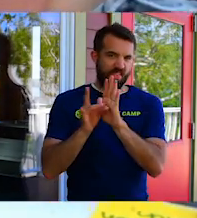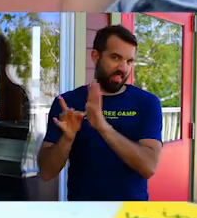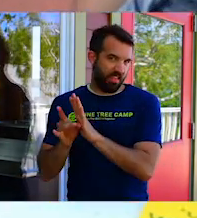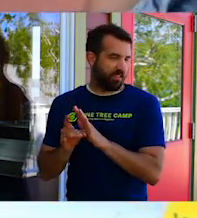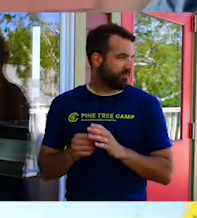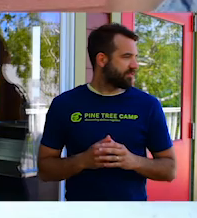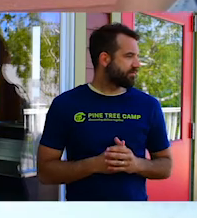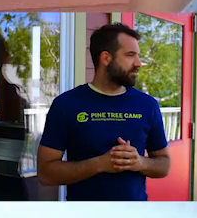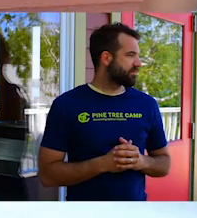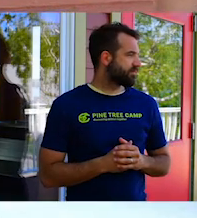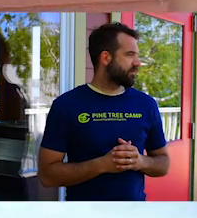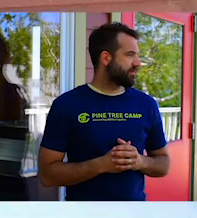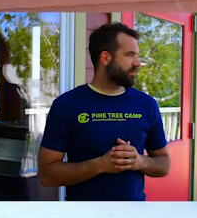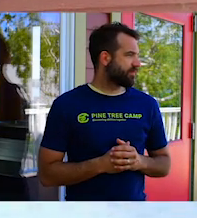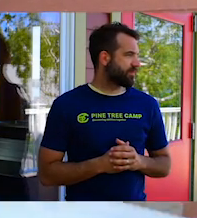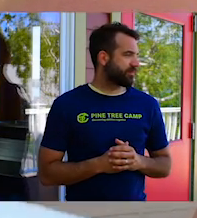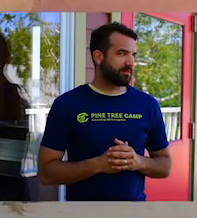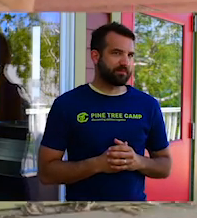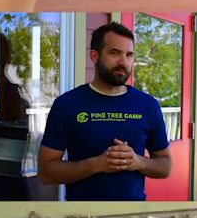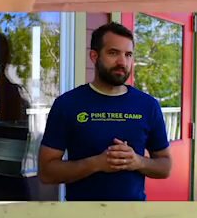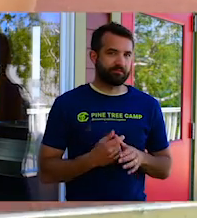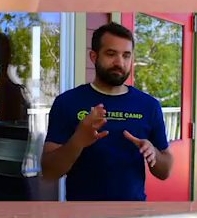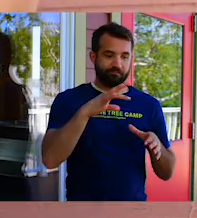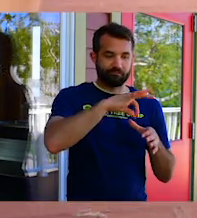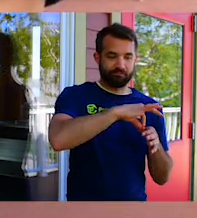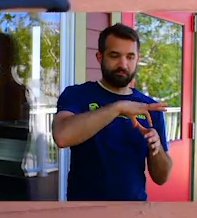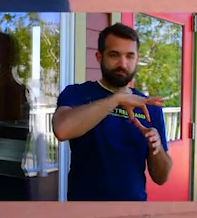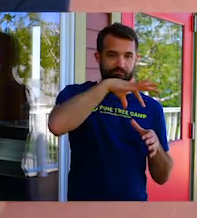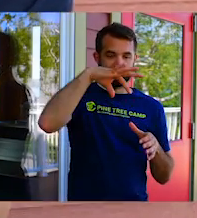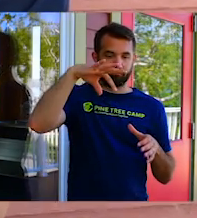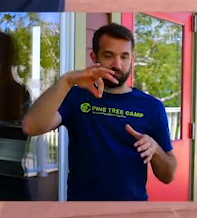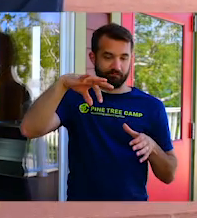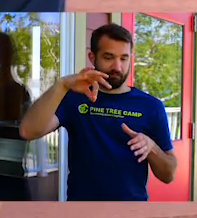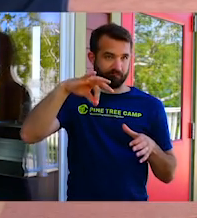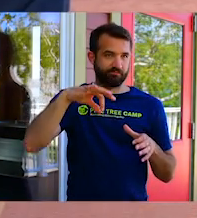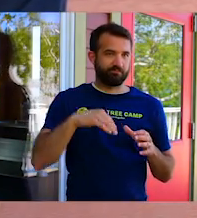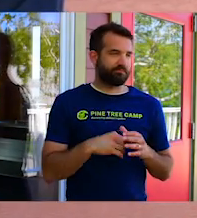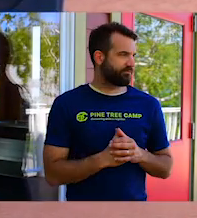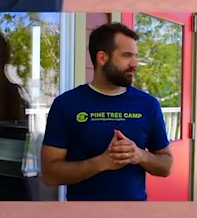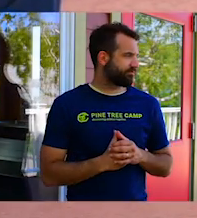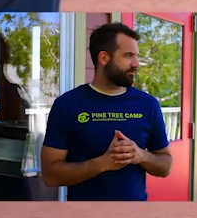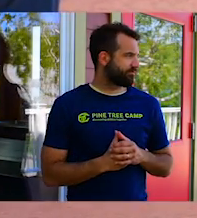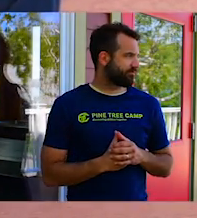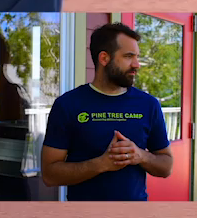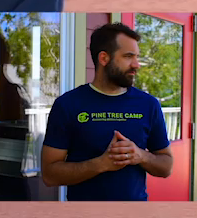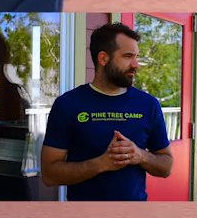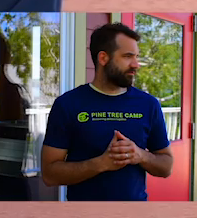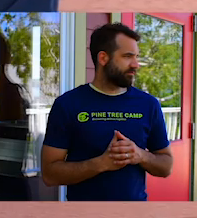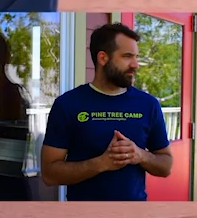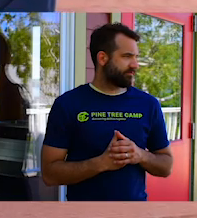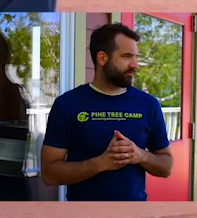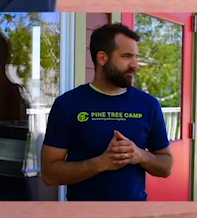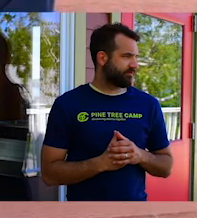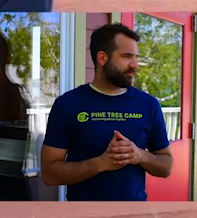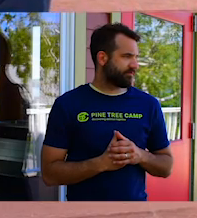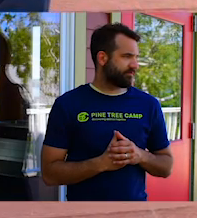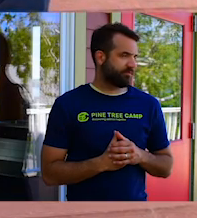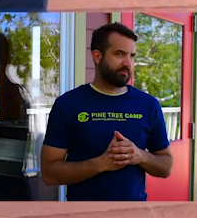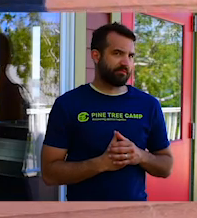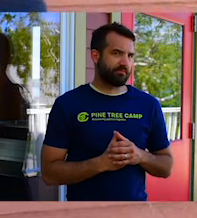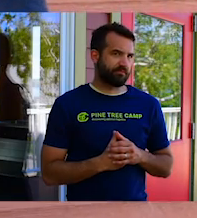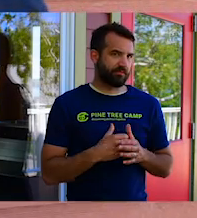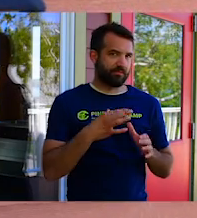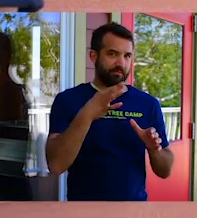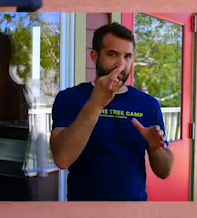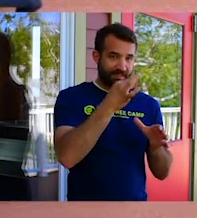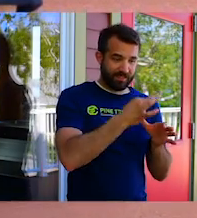One note about the pipettes here, I use them in science class, so that's how I know. In order to get it out, you want to pinch it before you put it in the liquid, and then once it's in the